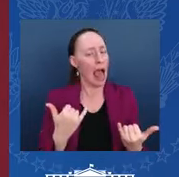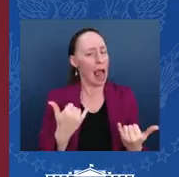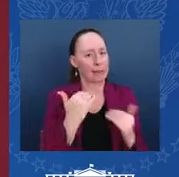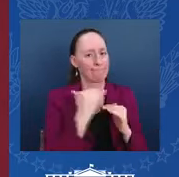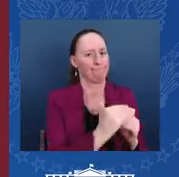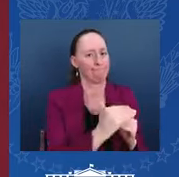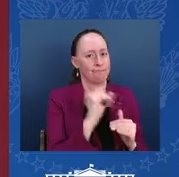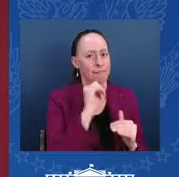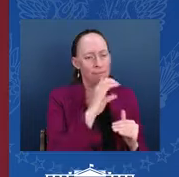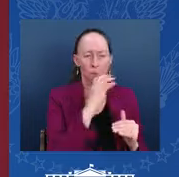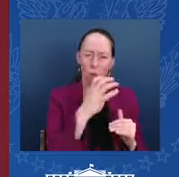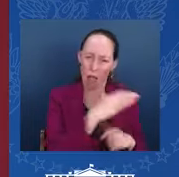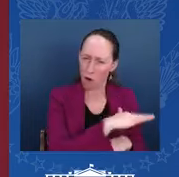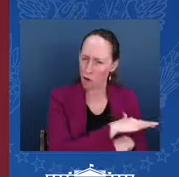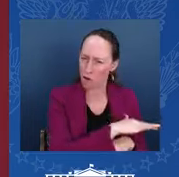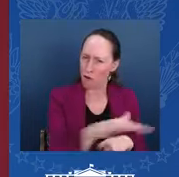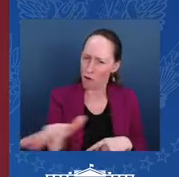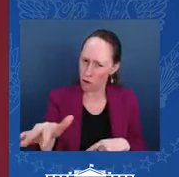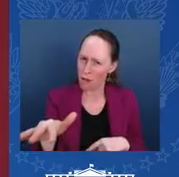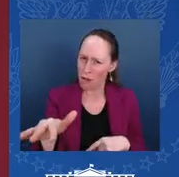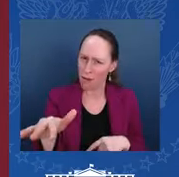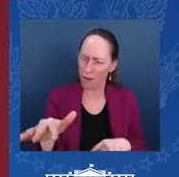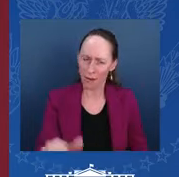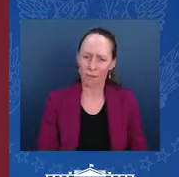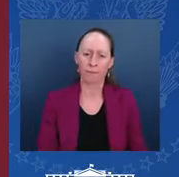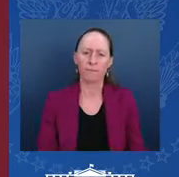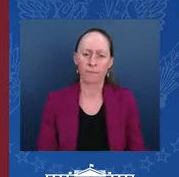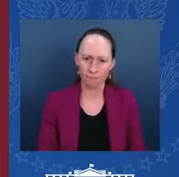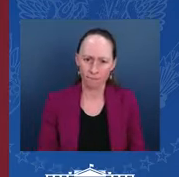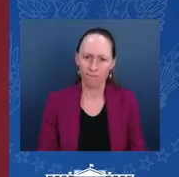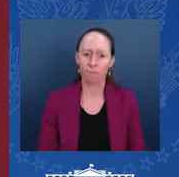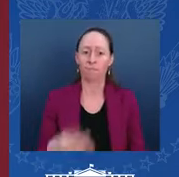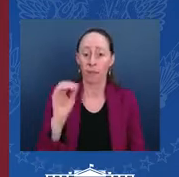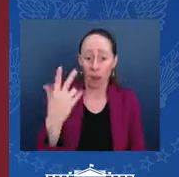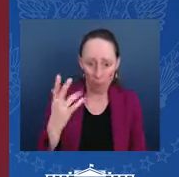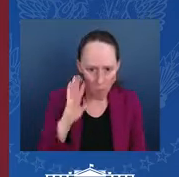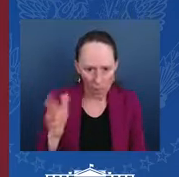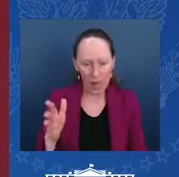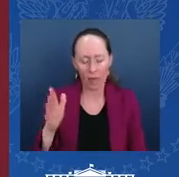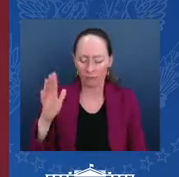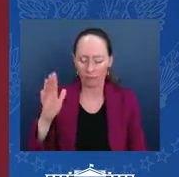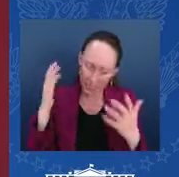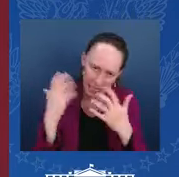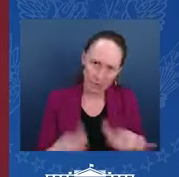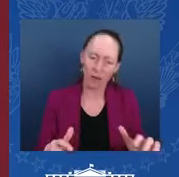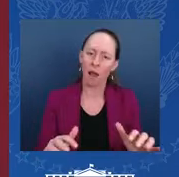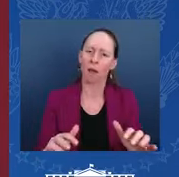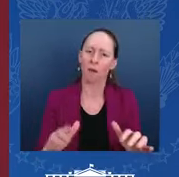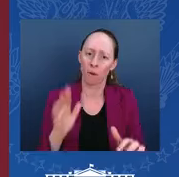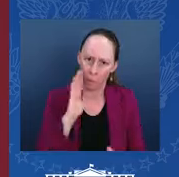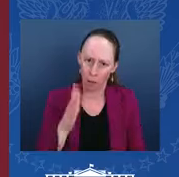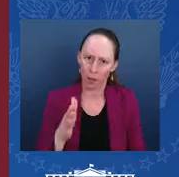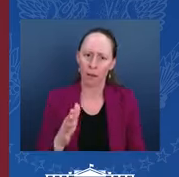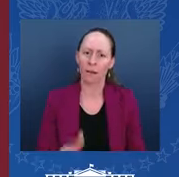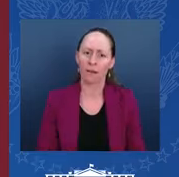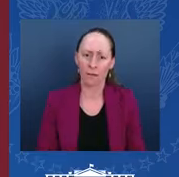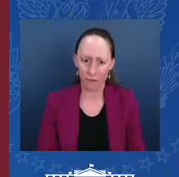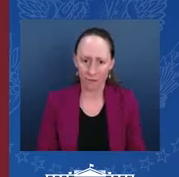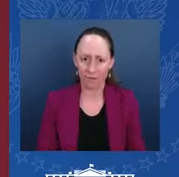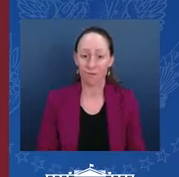And she's going to get it done. Look, folks, they're still going to make a profit. They're still making 350%